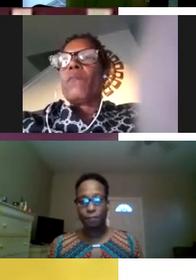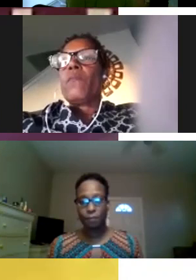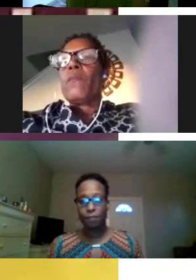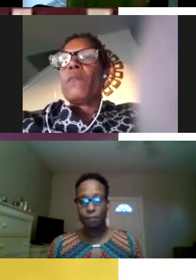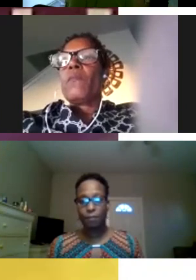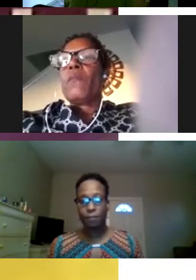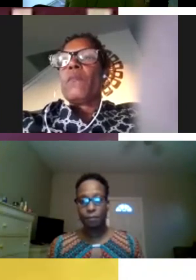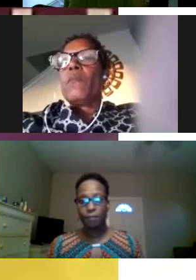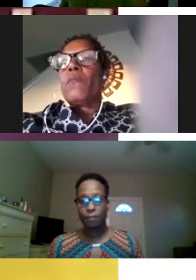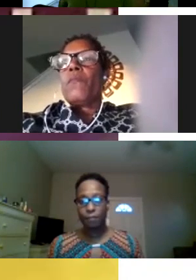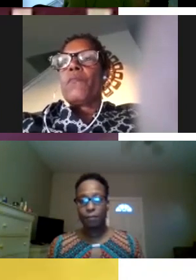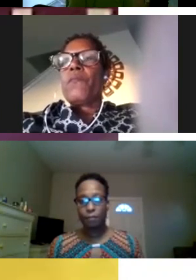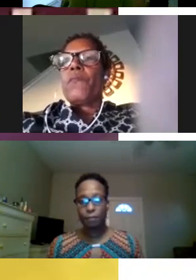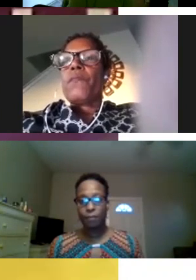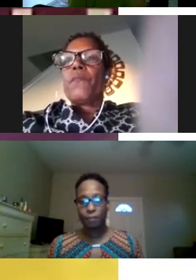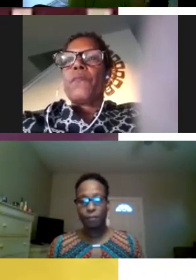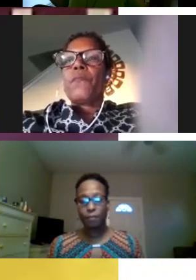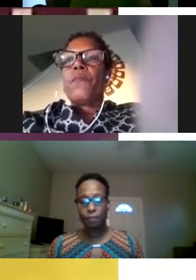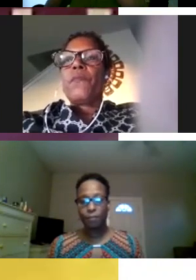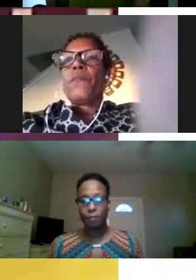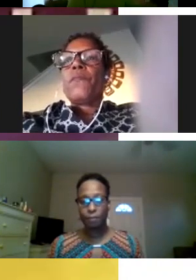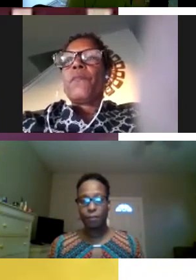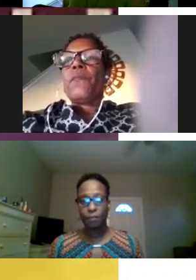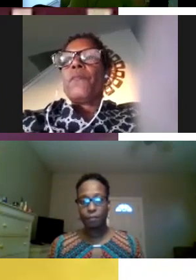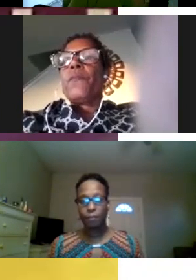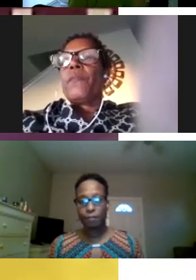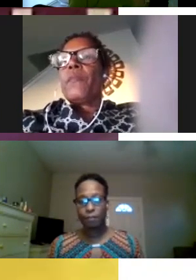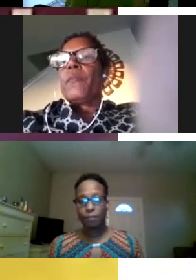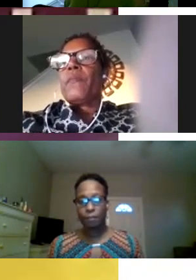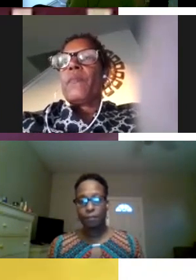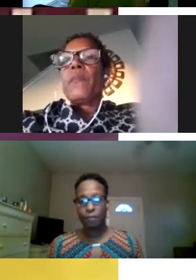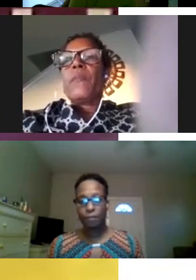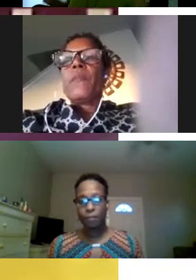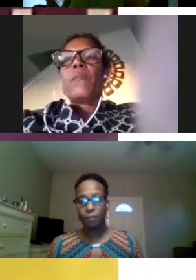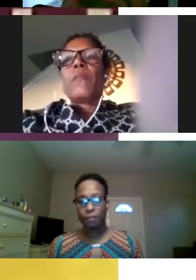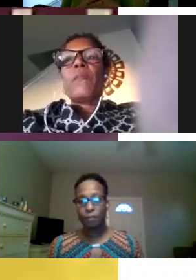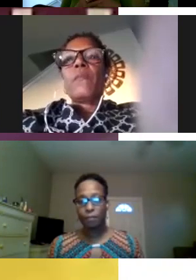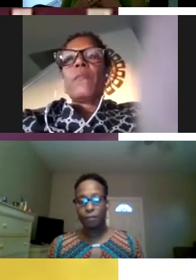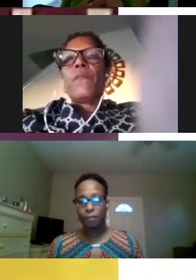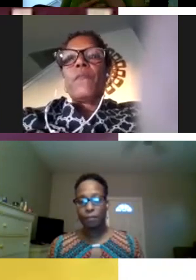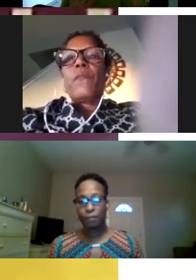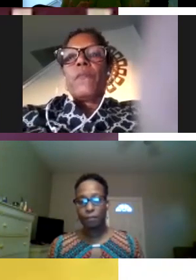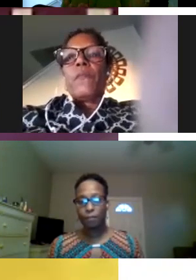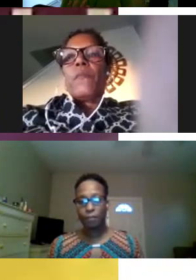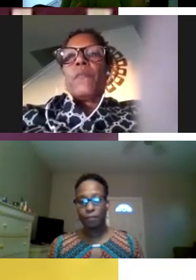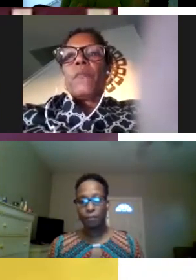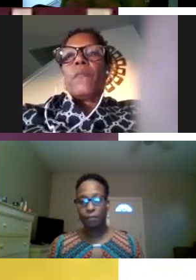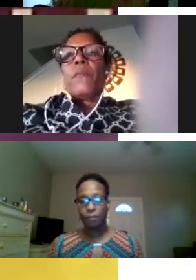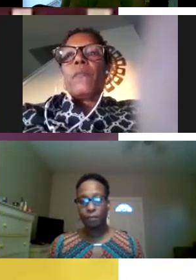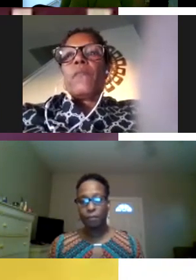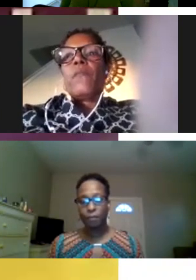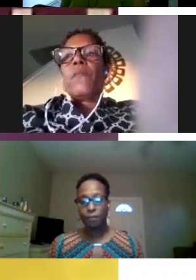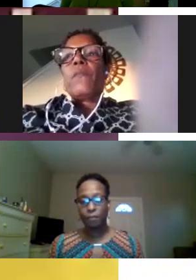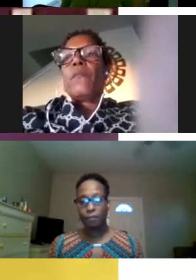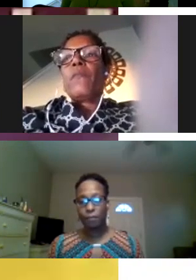our people to share these stories? And hopefully this webinar today, where we kind of break down a little bit of the history,